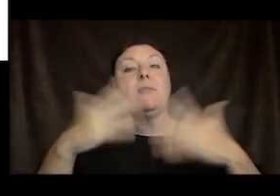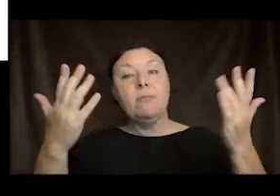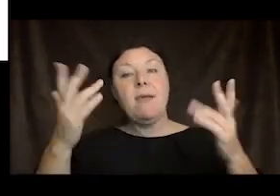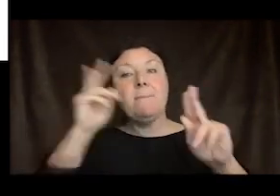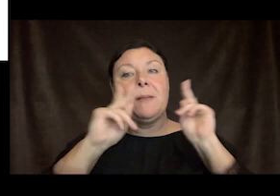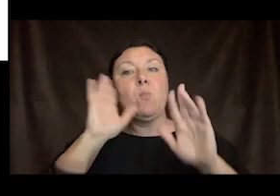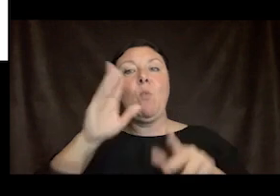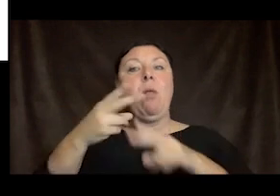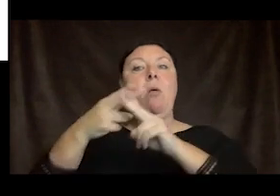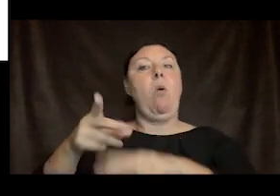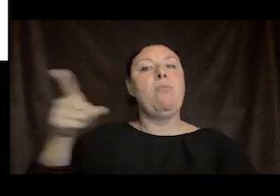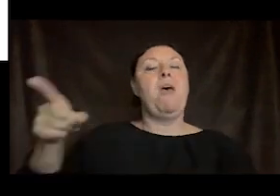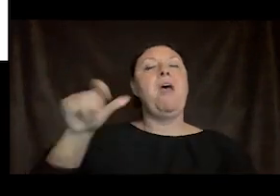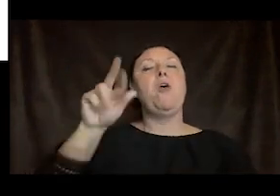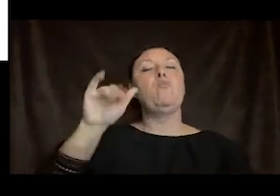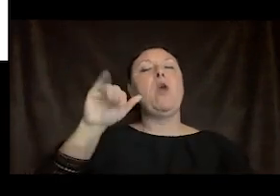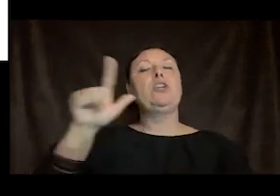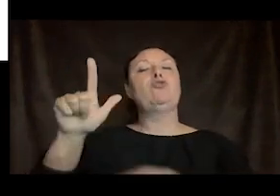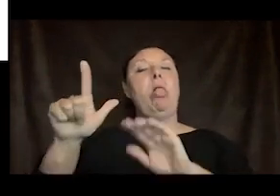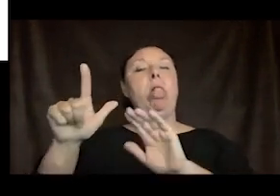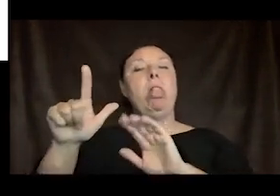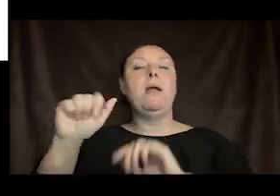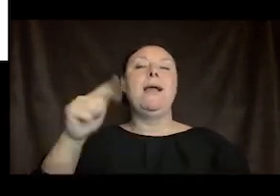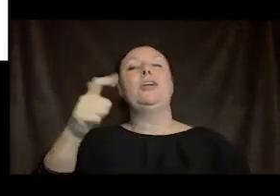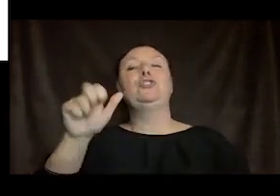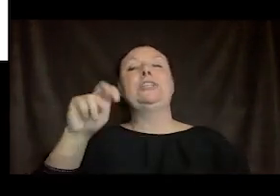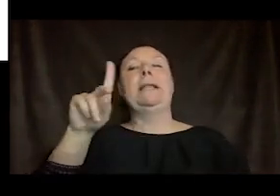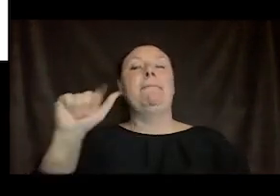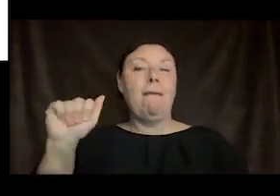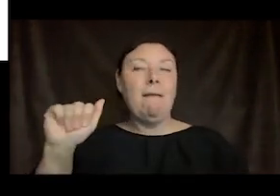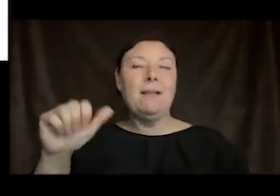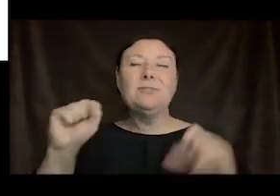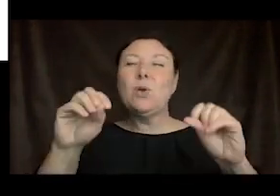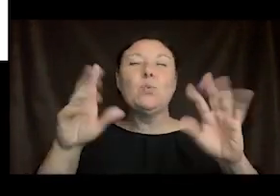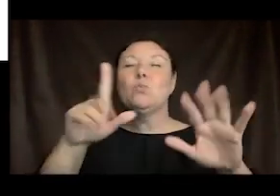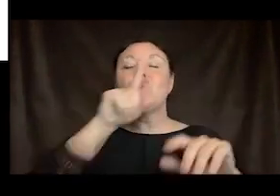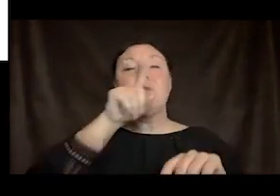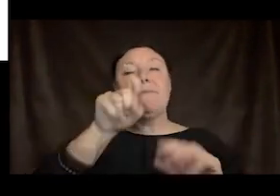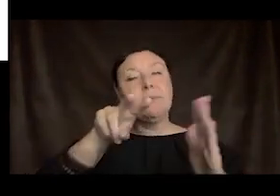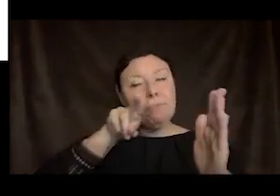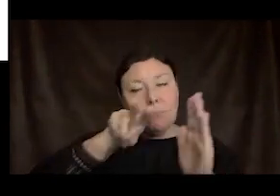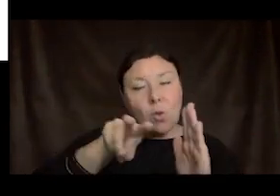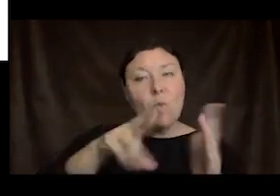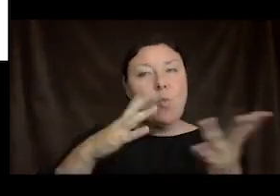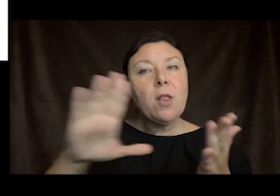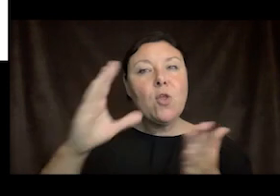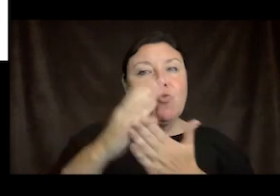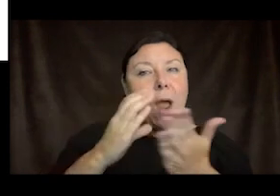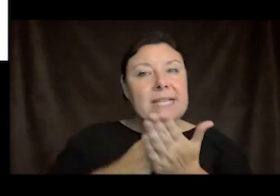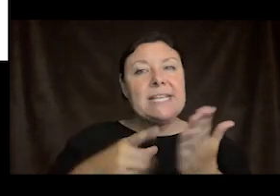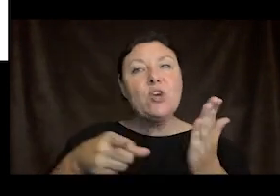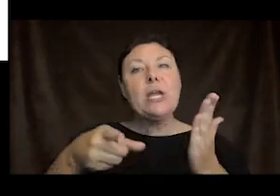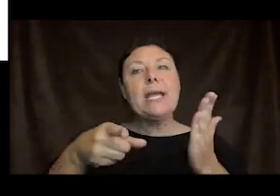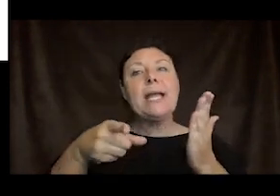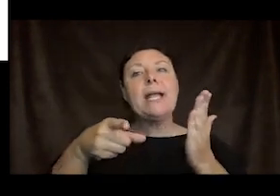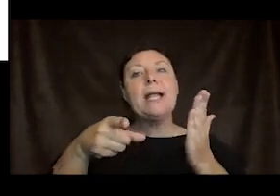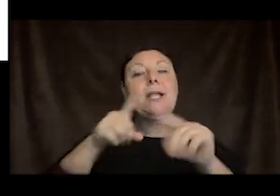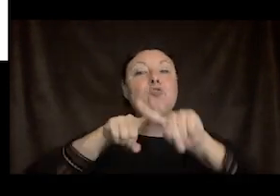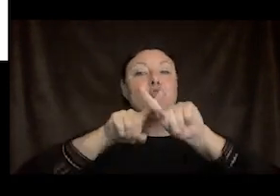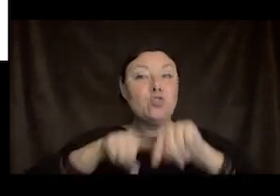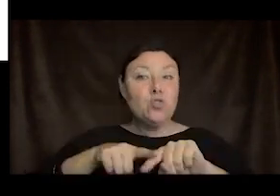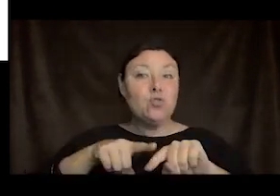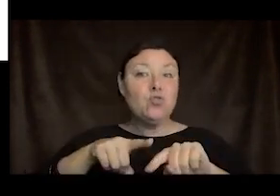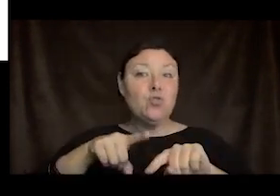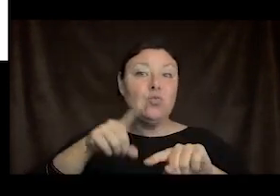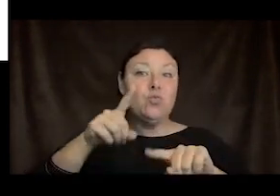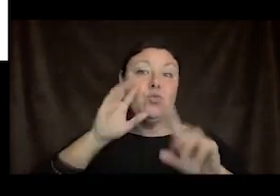call that a racial agenda. And so again, I ask, what is the criteria for determining if a book has